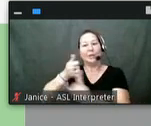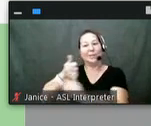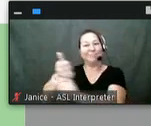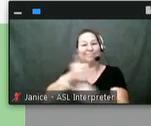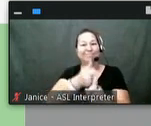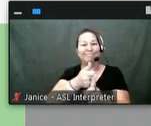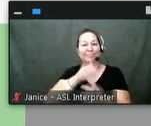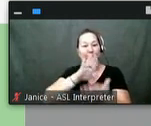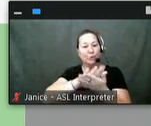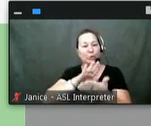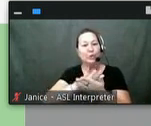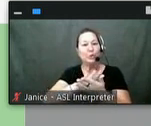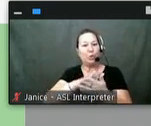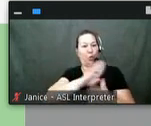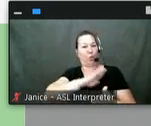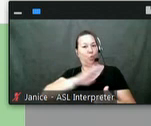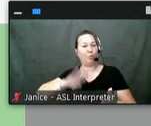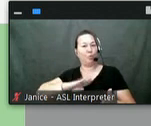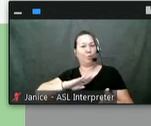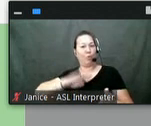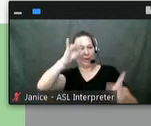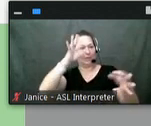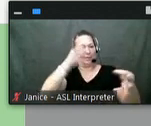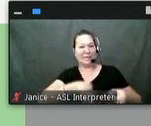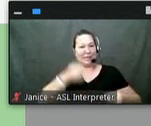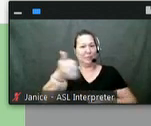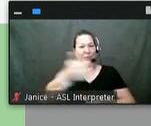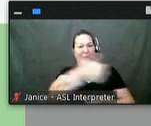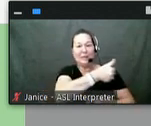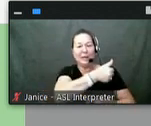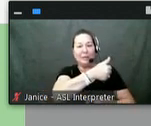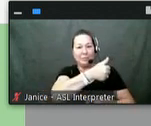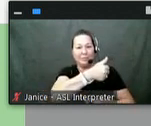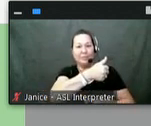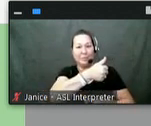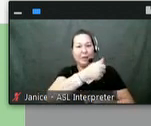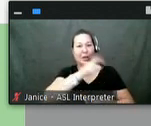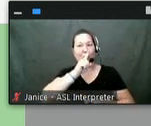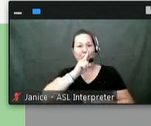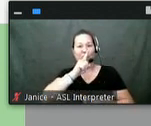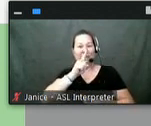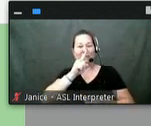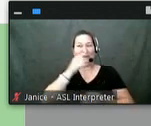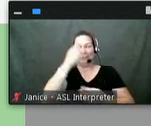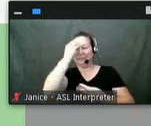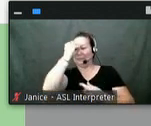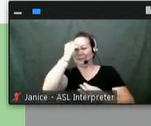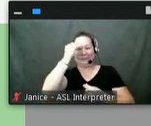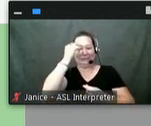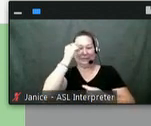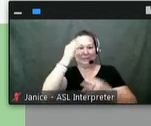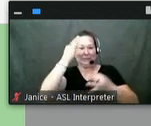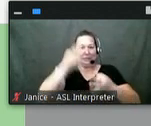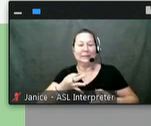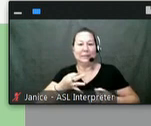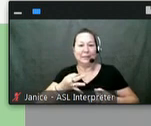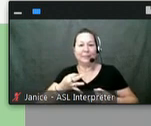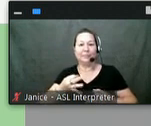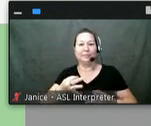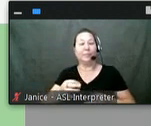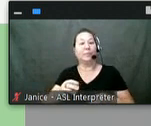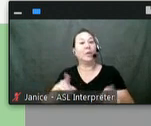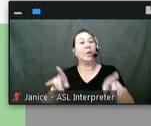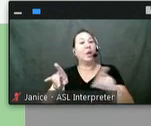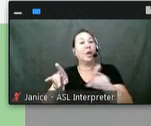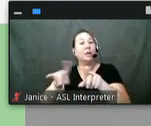must wrestle with that decision. And one of the things that was brought up recently is liability insurance. Districts